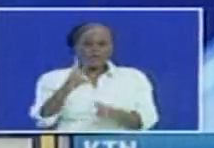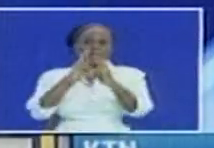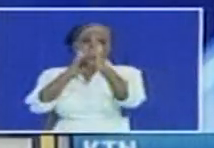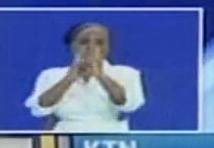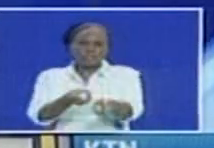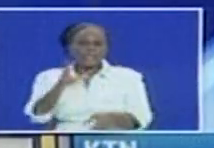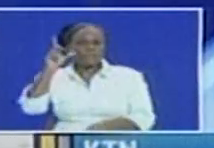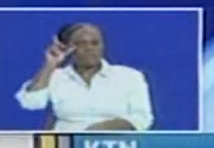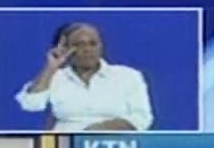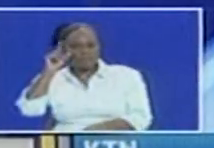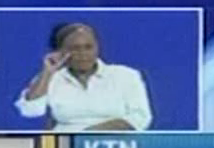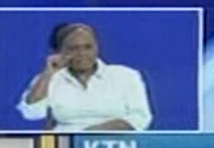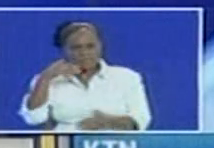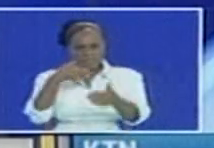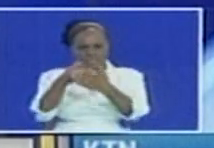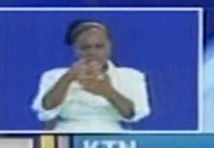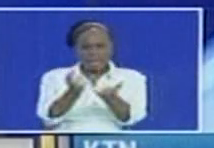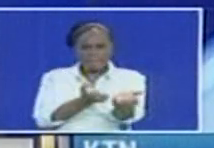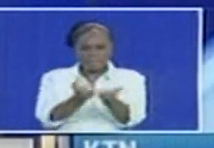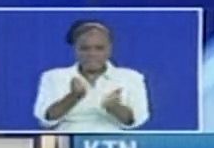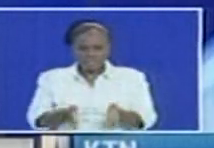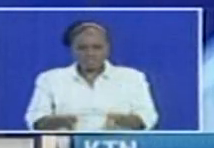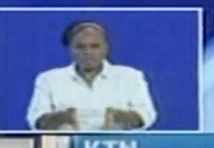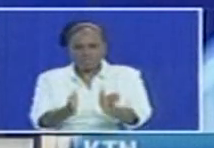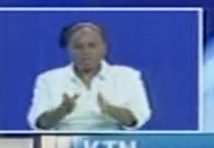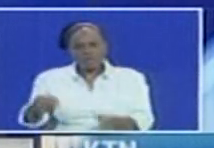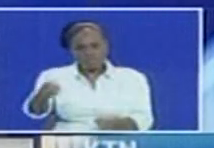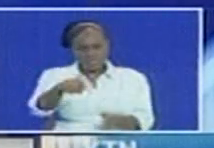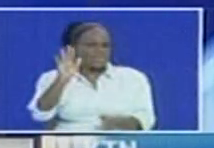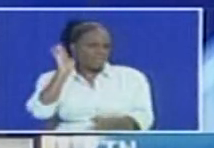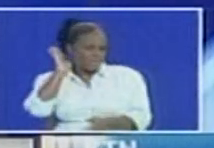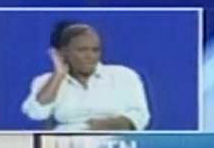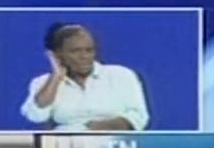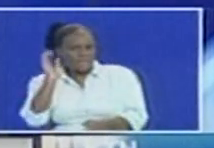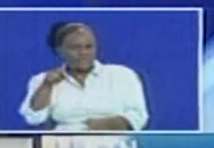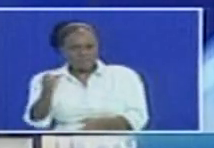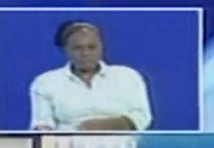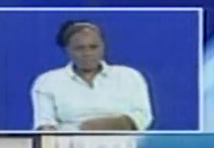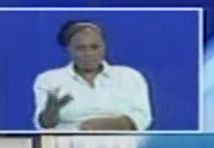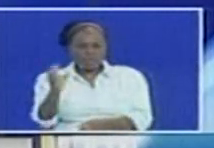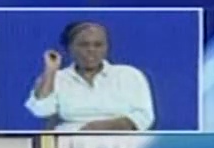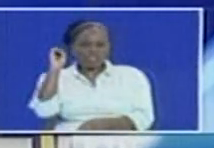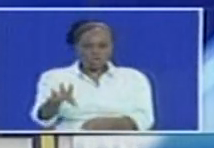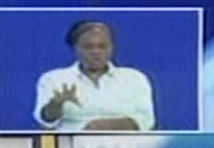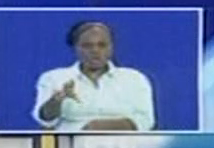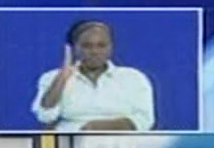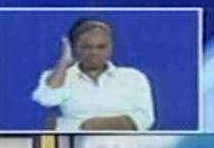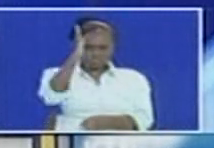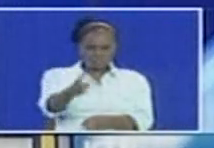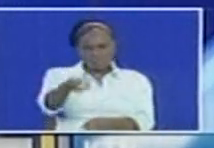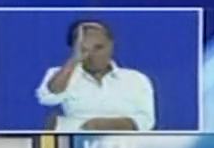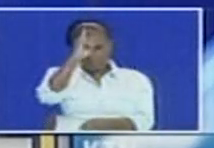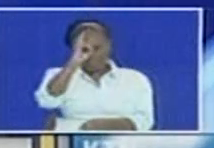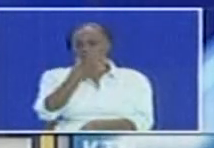reported in Mombasa near Biashara Street, which we are being told is a grenade that was thrown at a policeman, and one